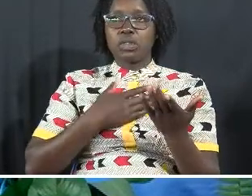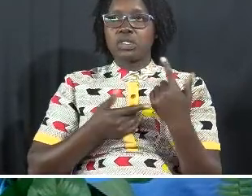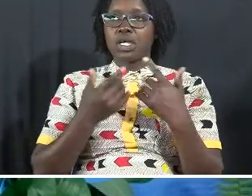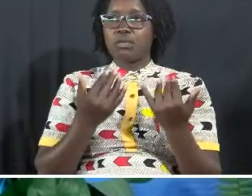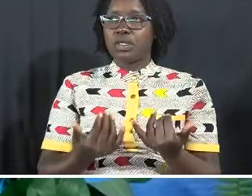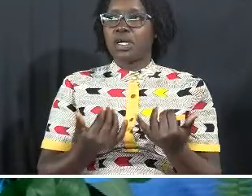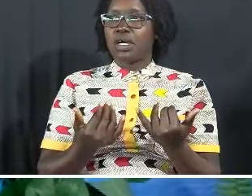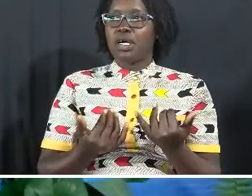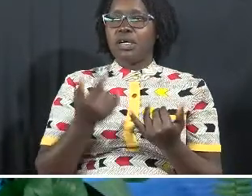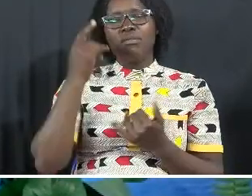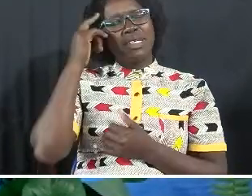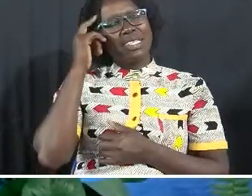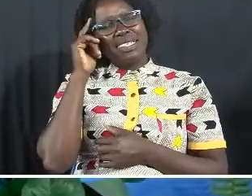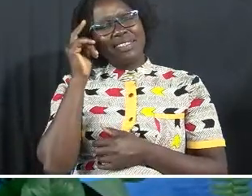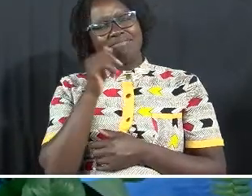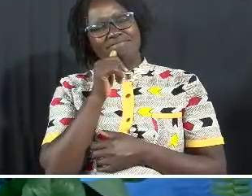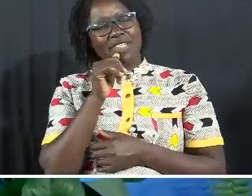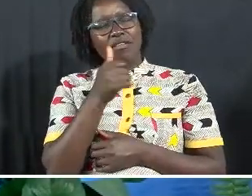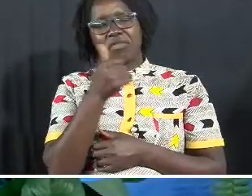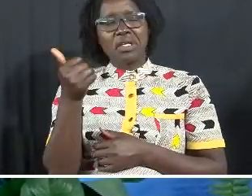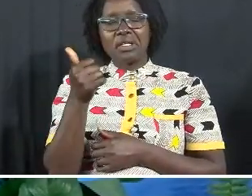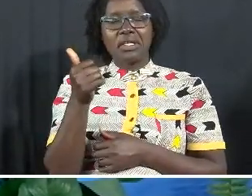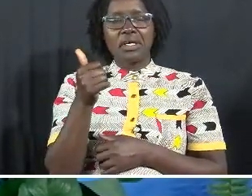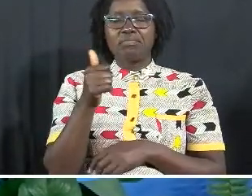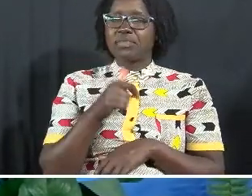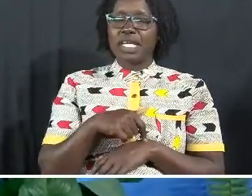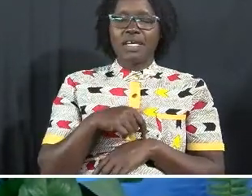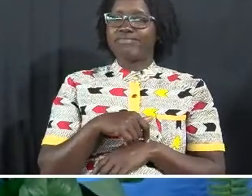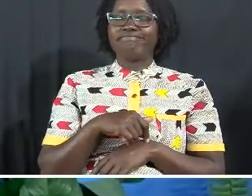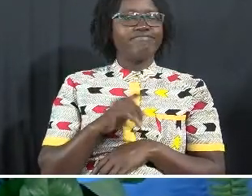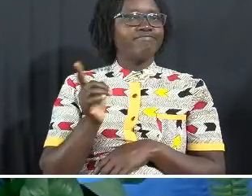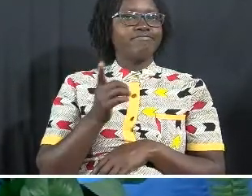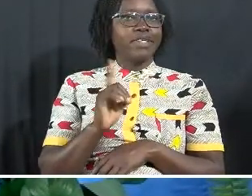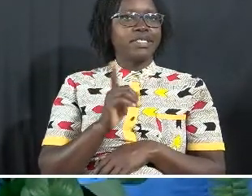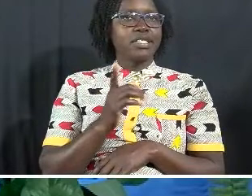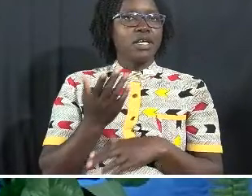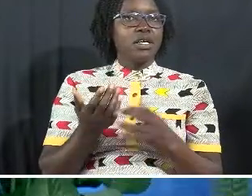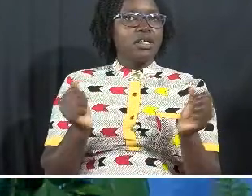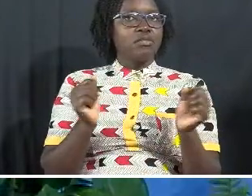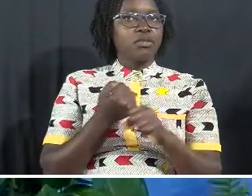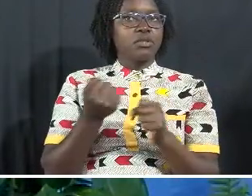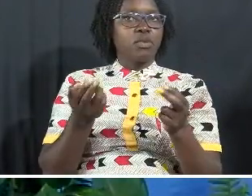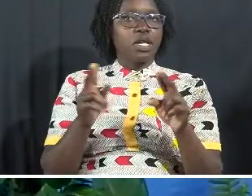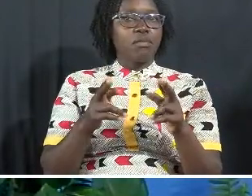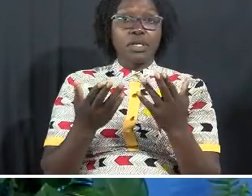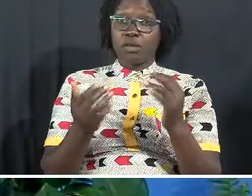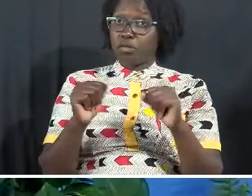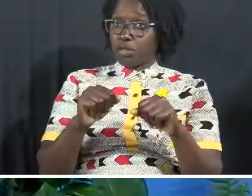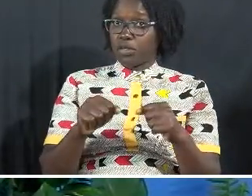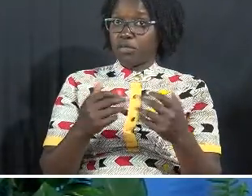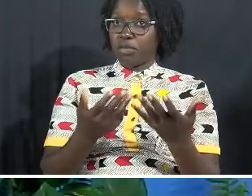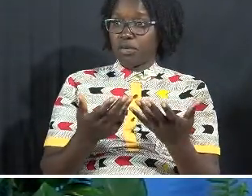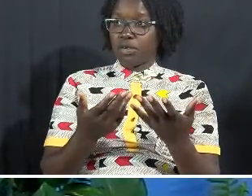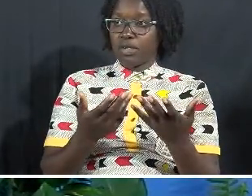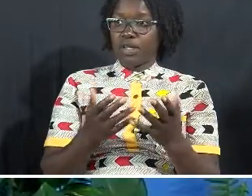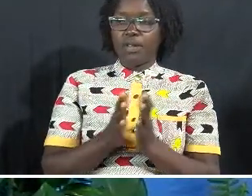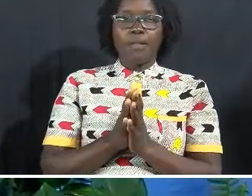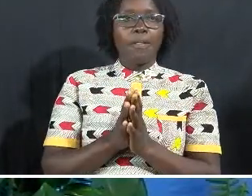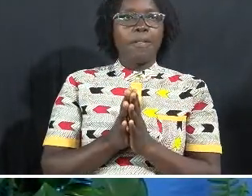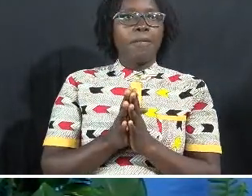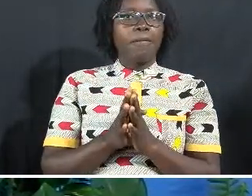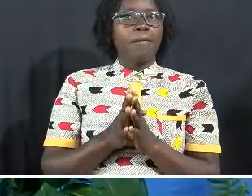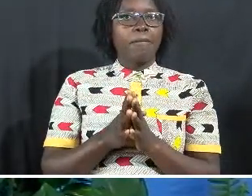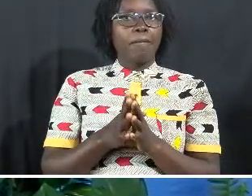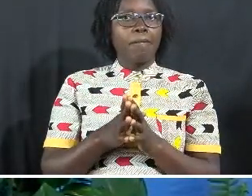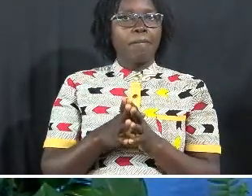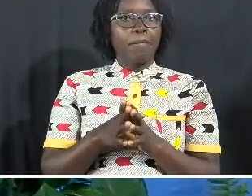may think of another time, a suitable one coming later, but you may never have time. Just come now. If you had already given your life, or